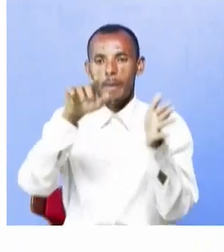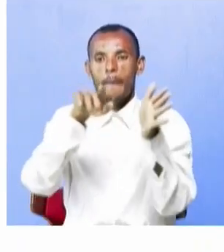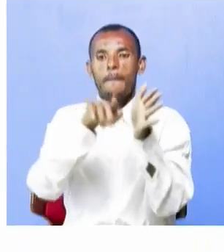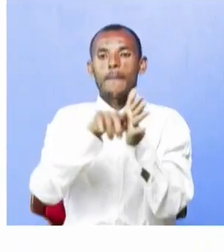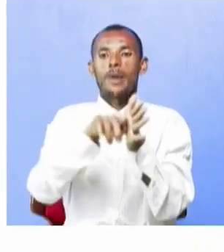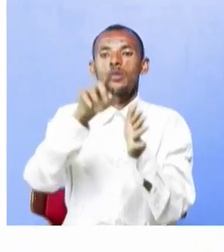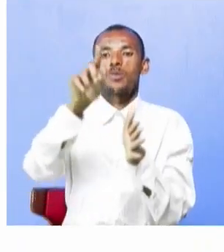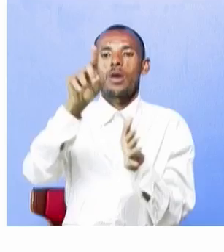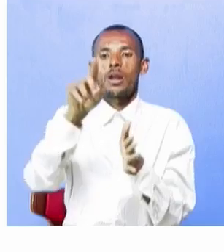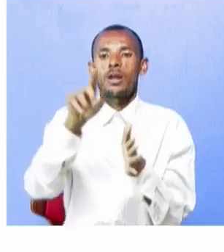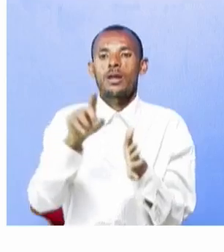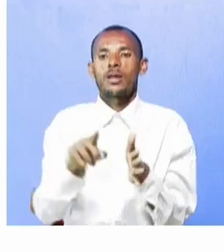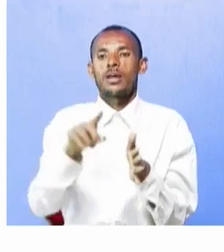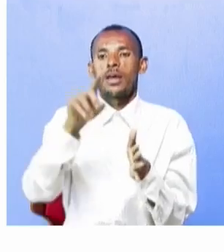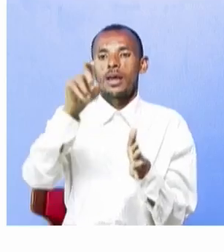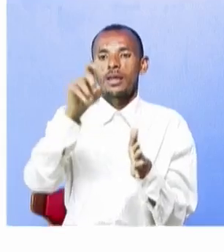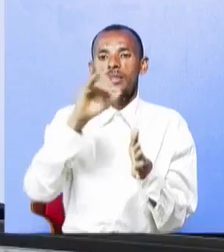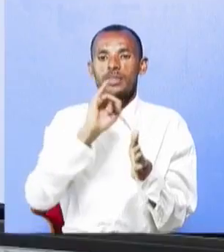1,